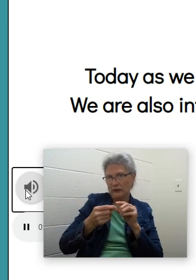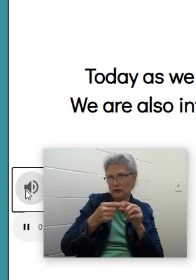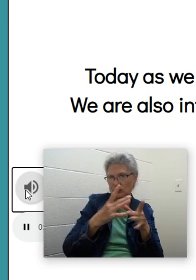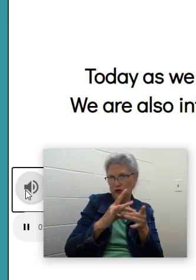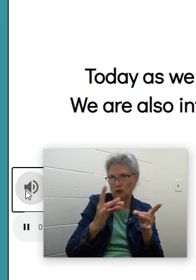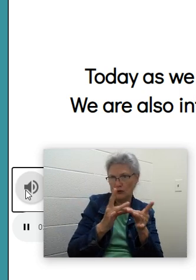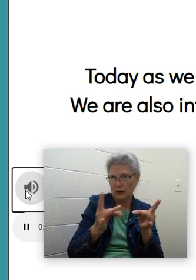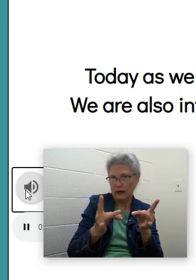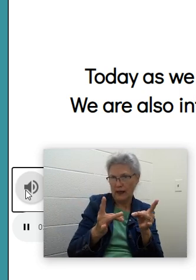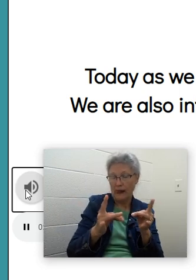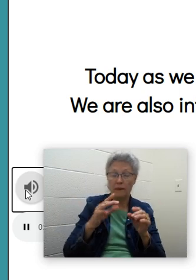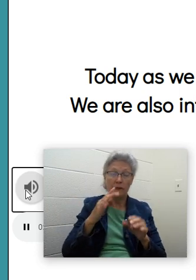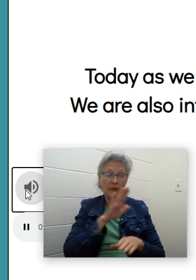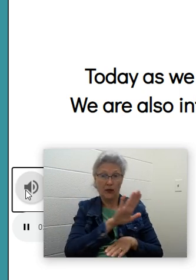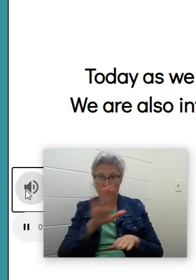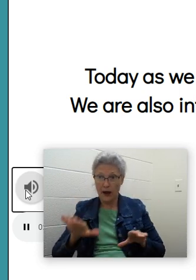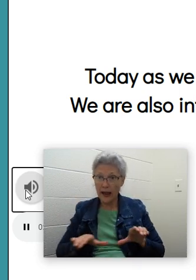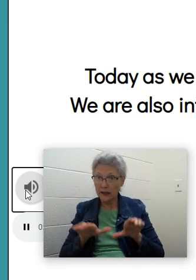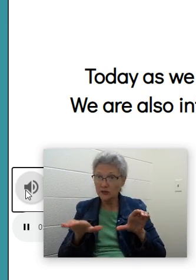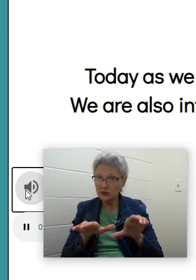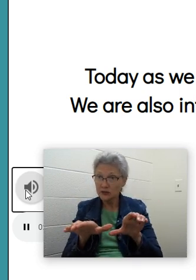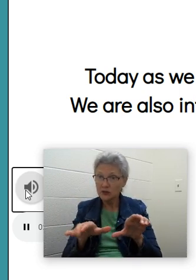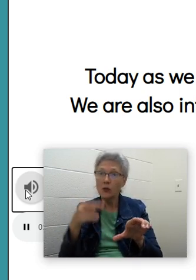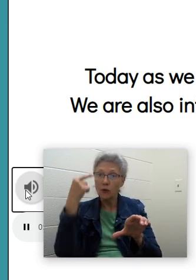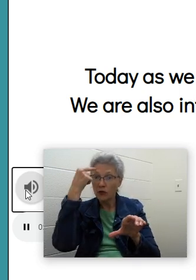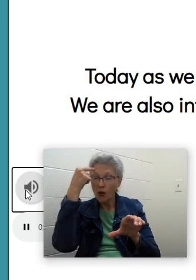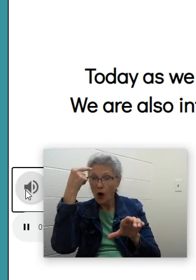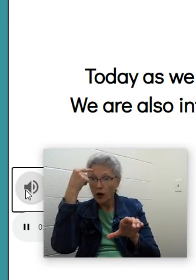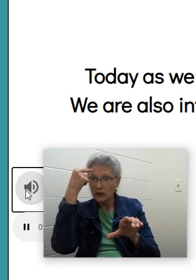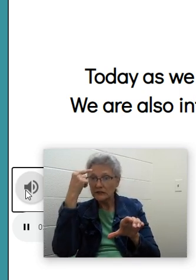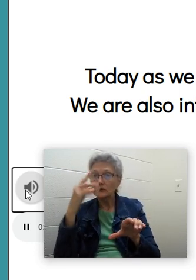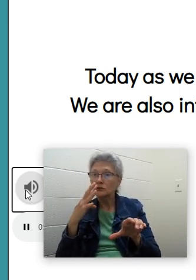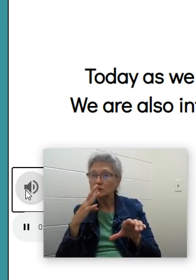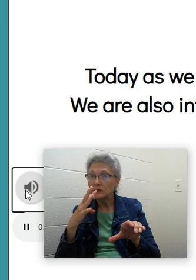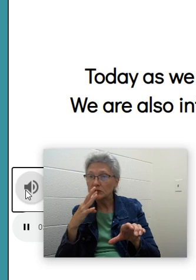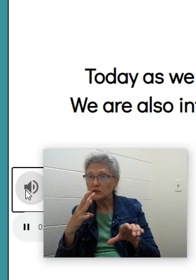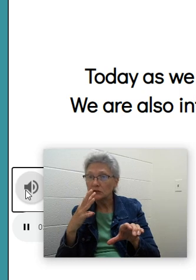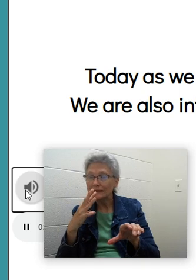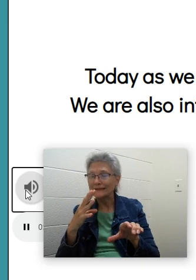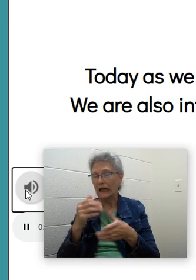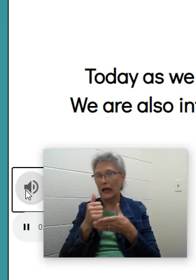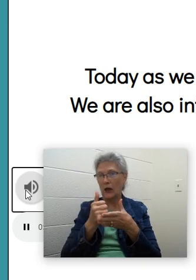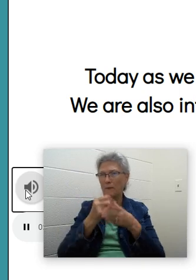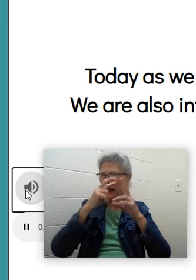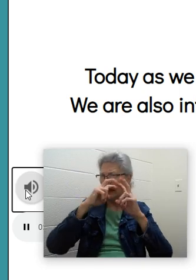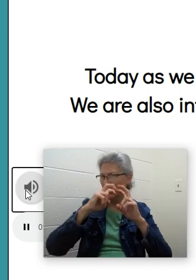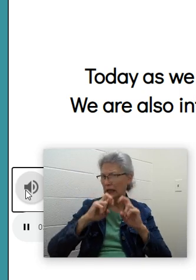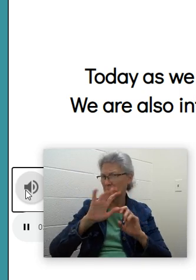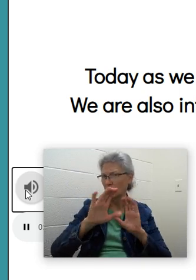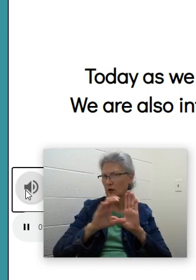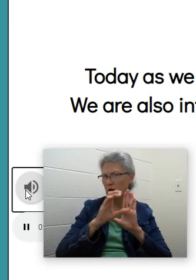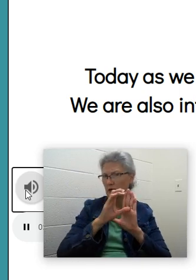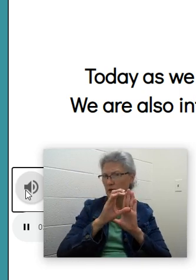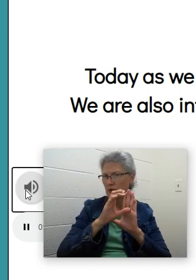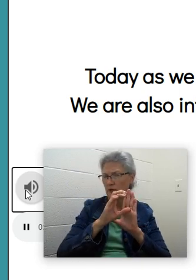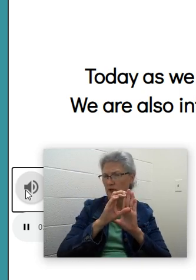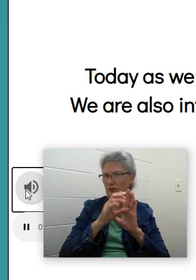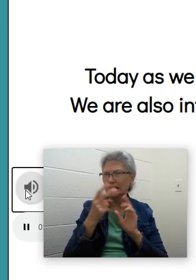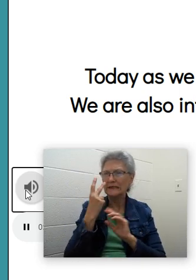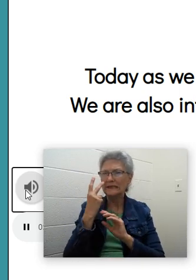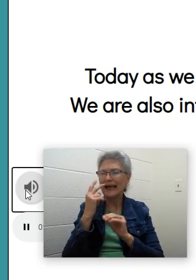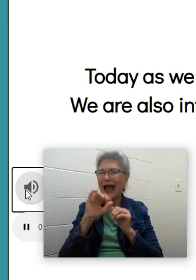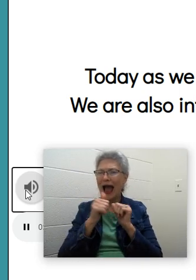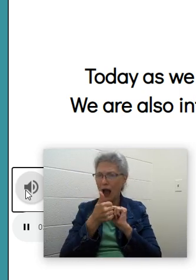We're looking at their actions, their thoughts, and what they're saying to help analyze them and to see